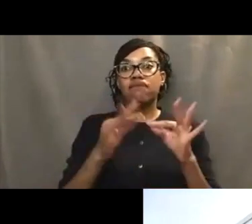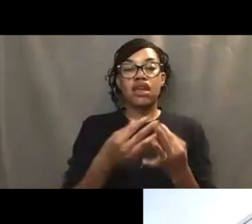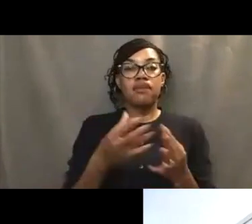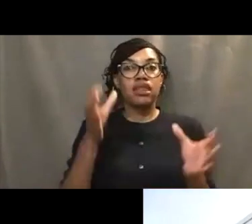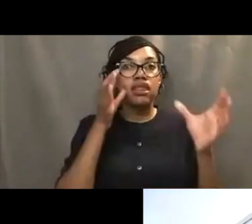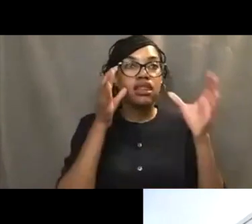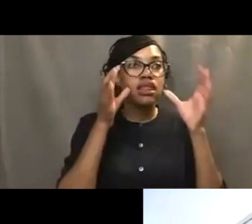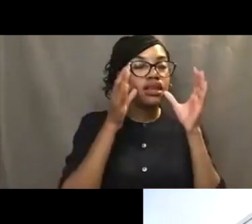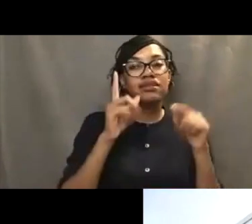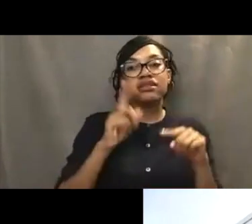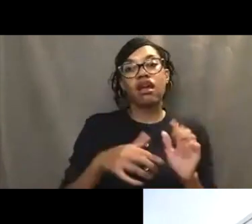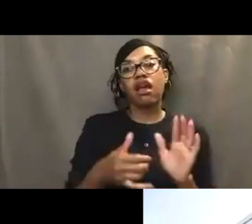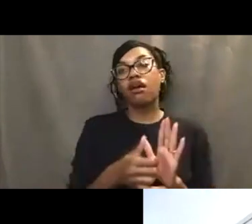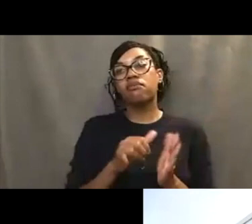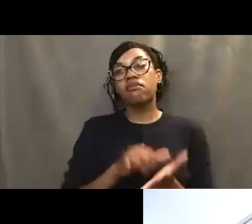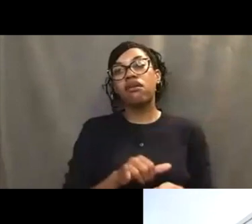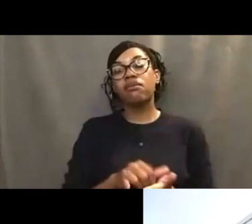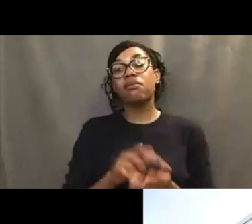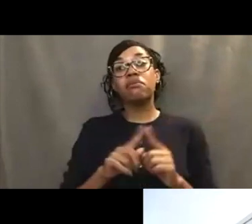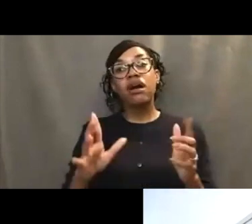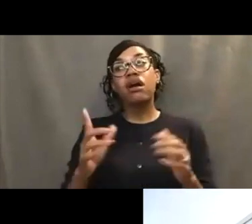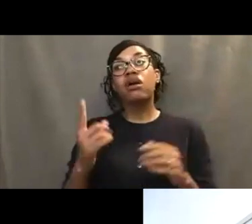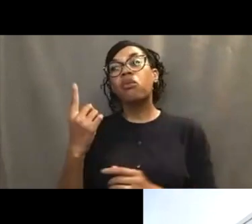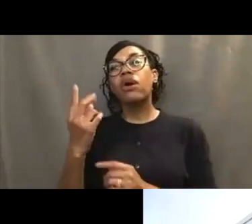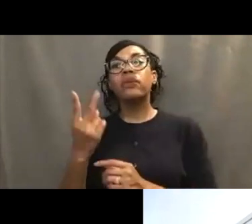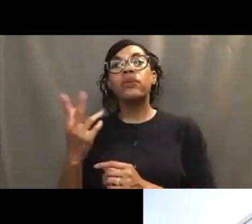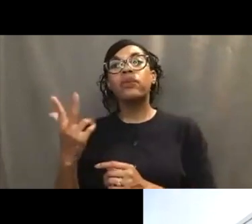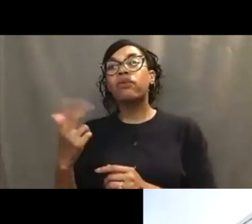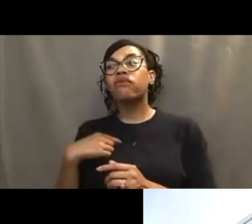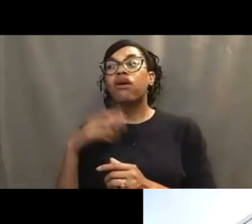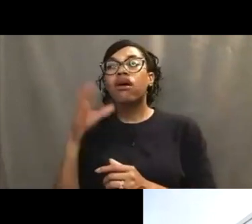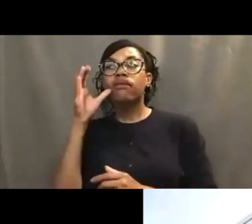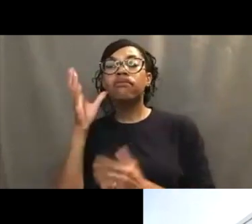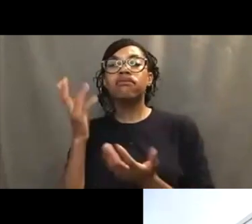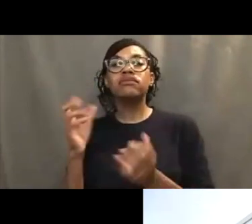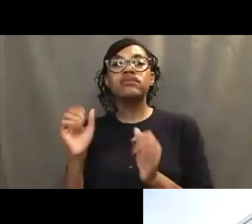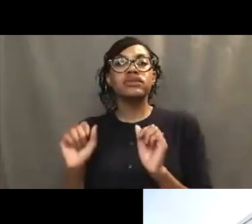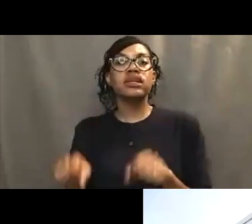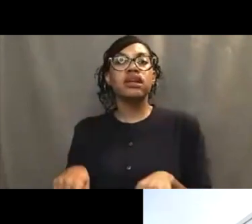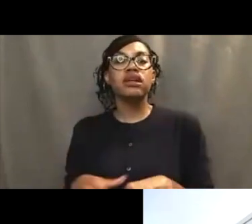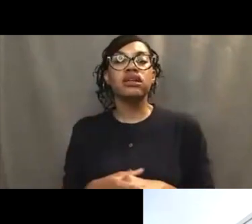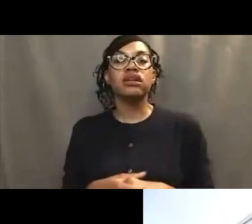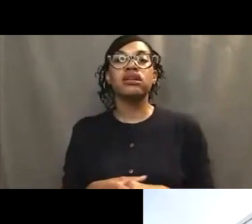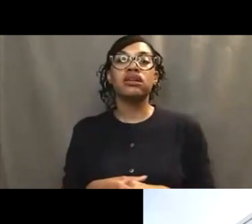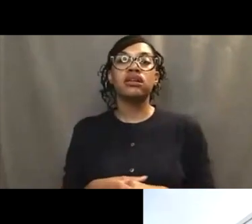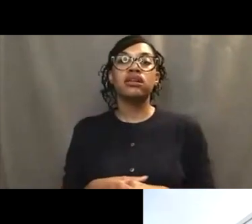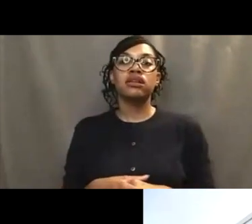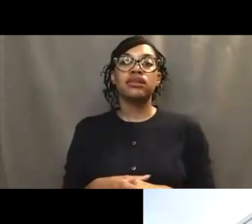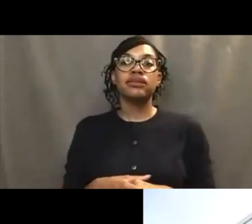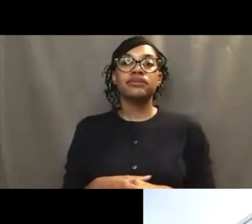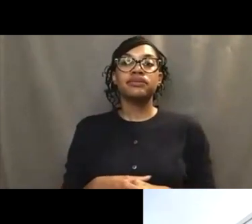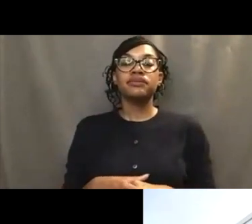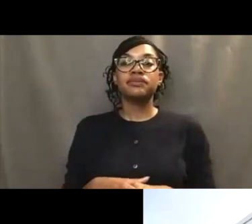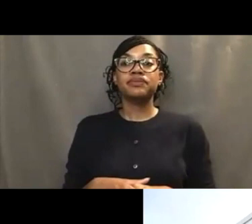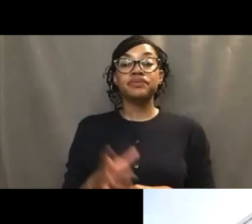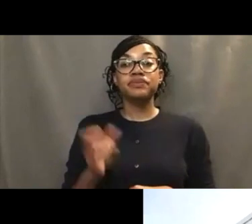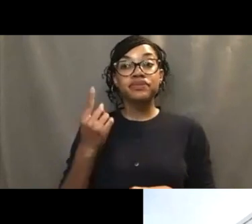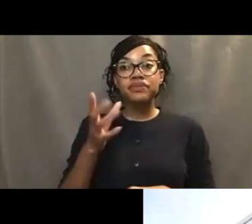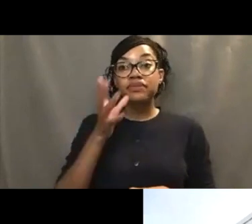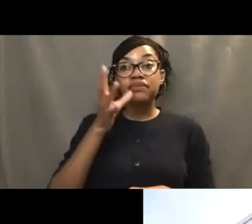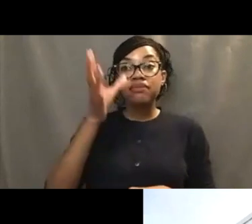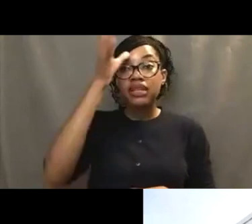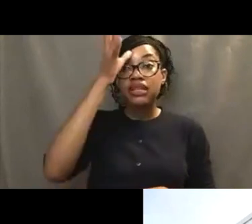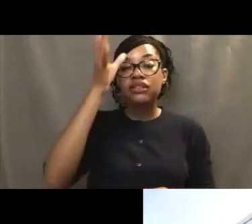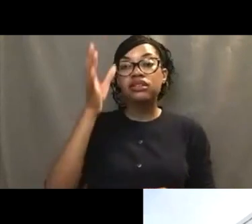members with, again, like talking points and encouraged them to just listen, right? Parents and caregivers